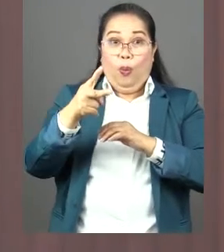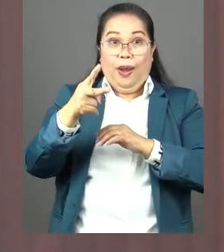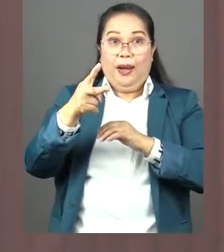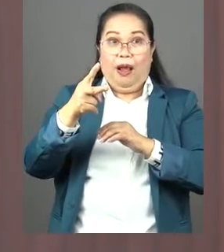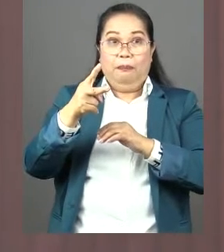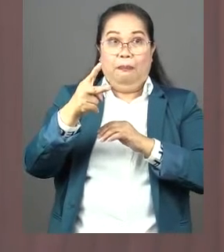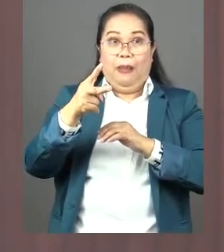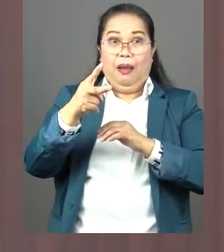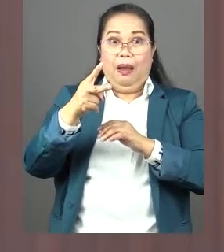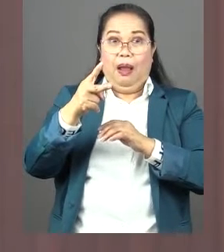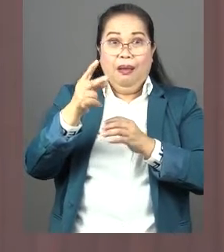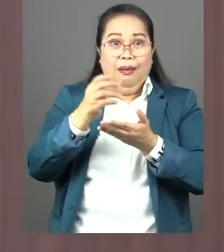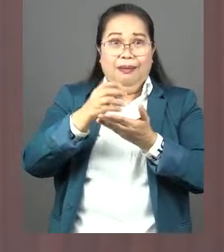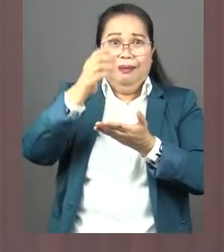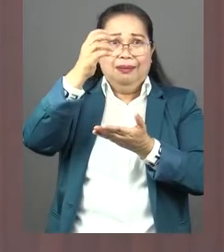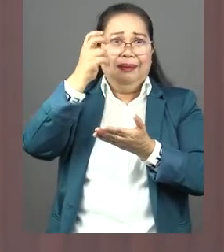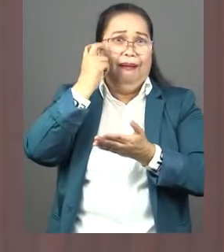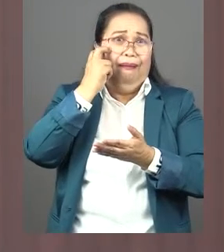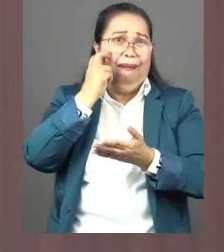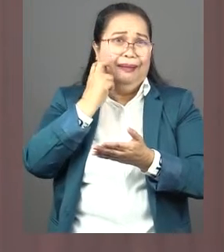vodka, hard liquor.